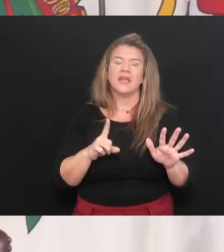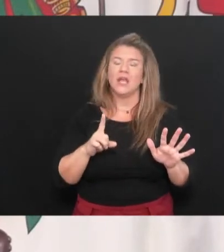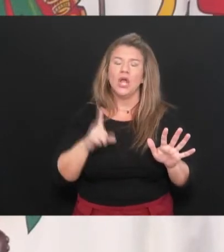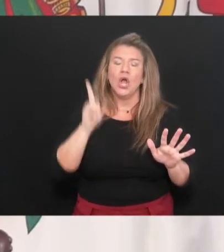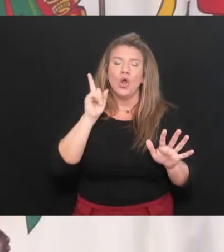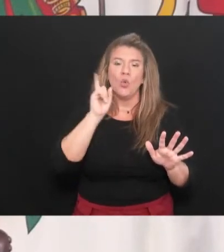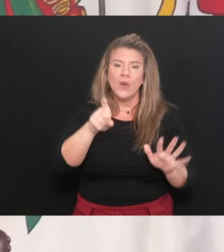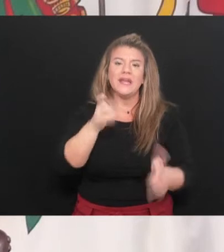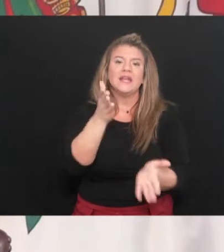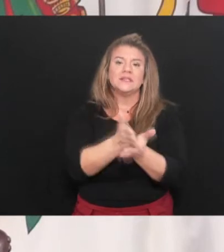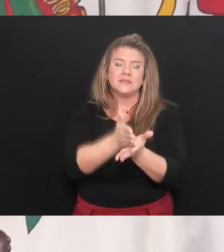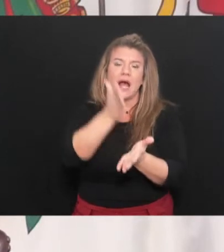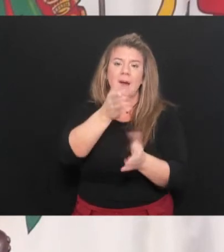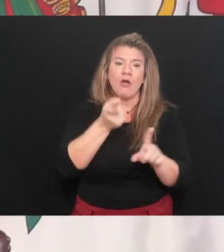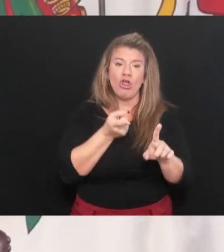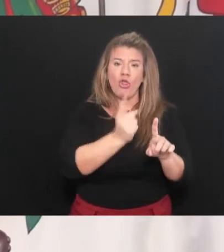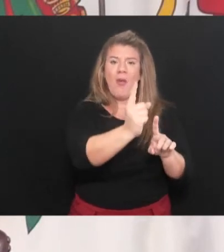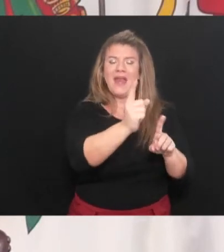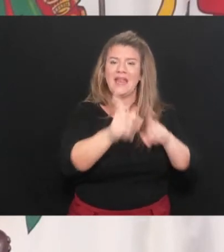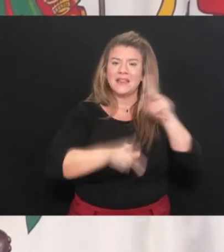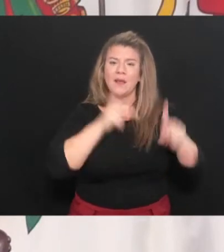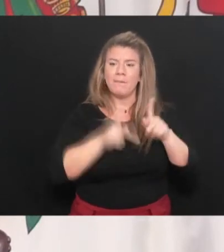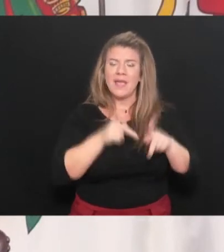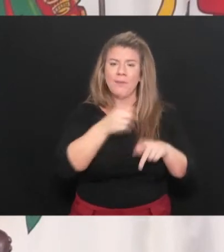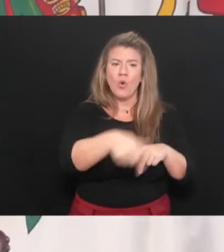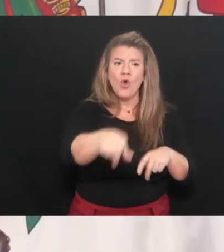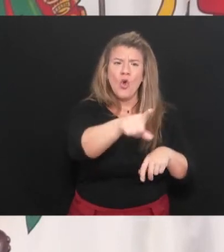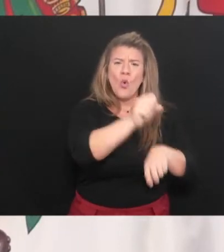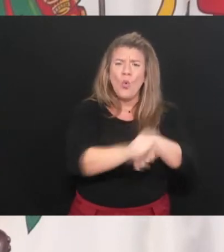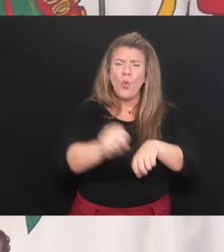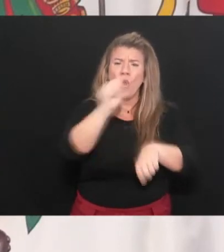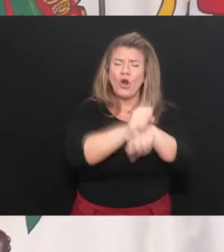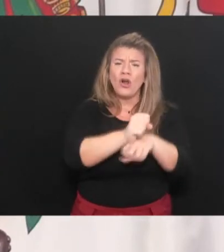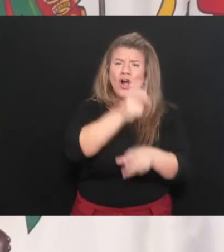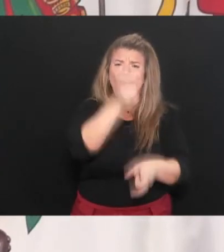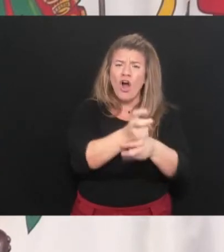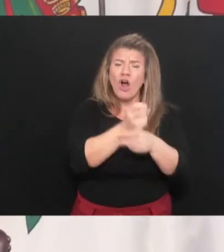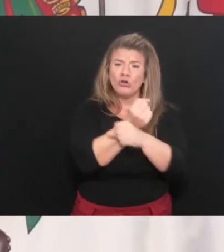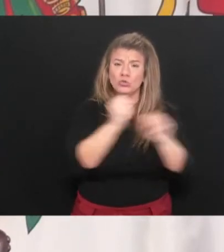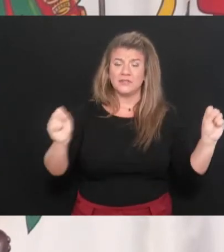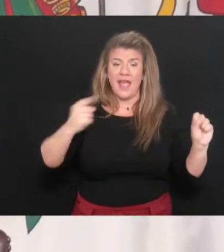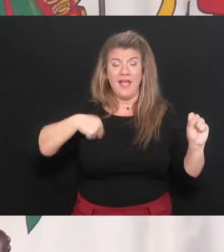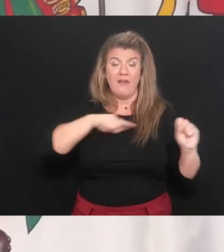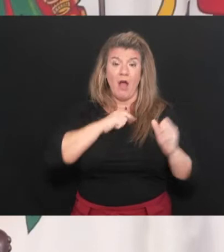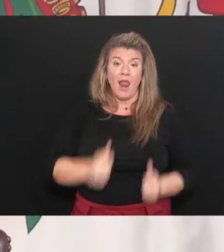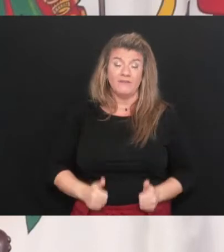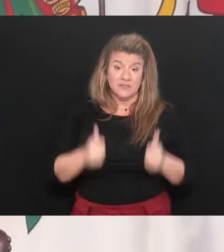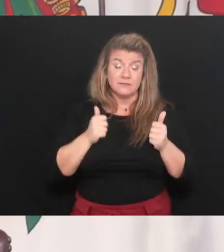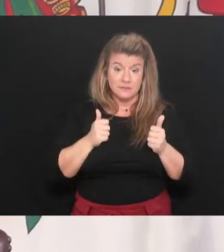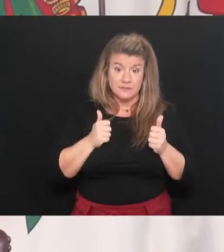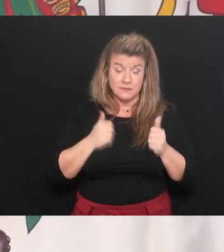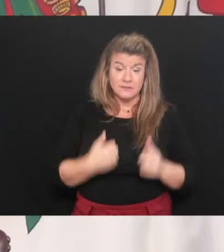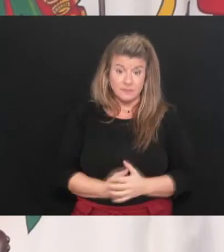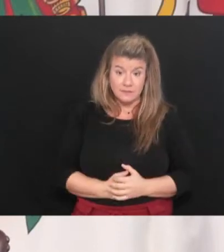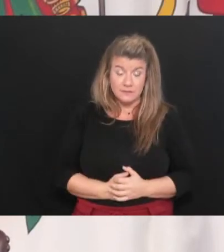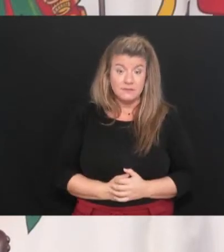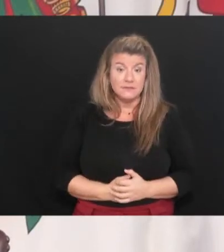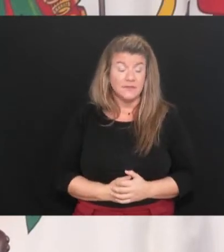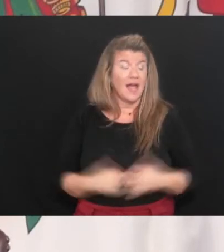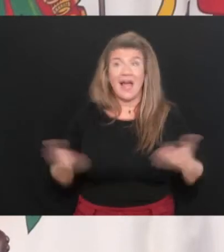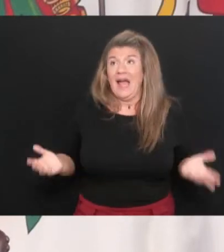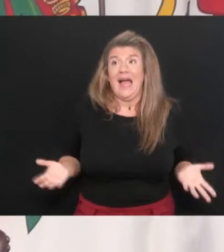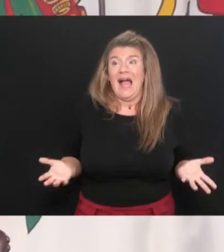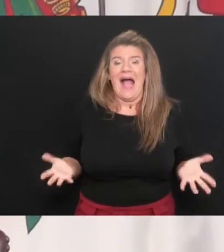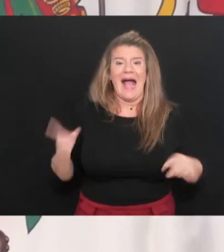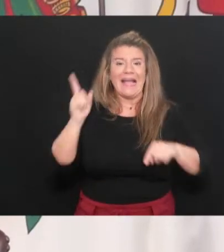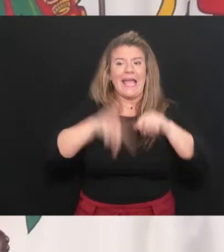stop threatening the very men and women that work so hard to save our lives. I just can't